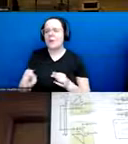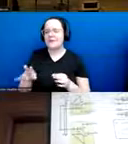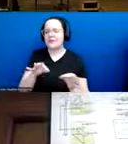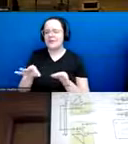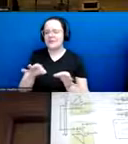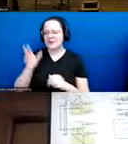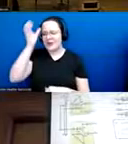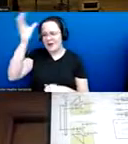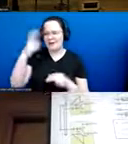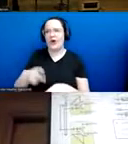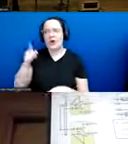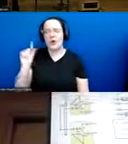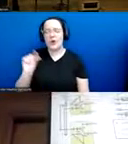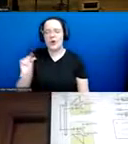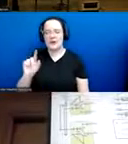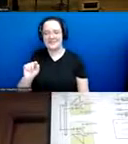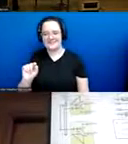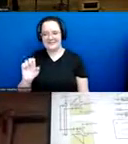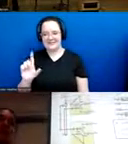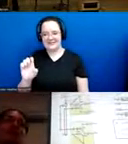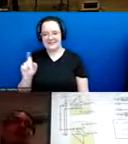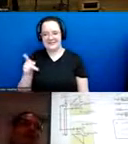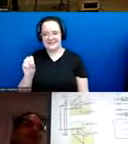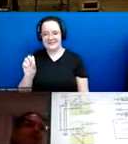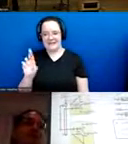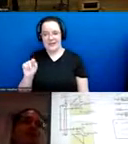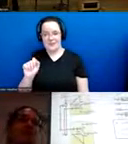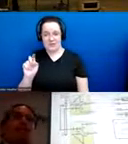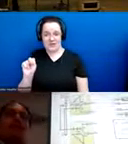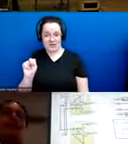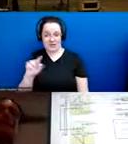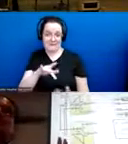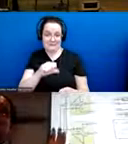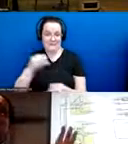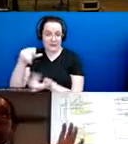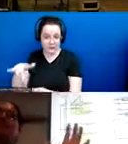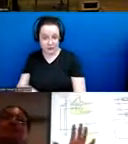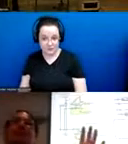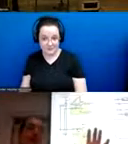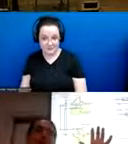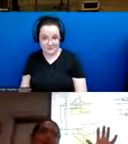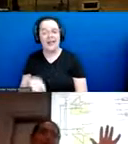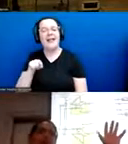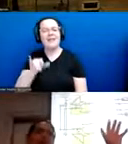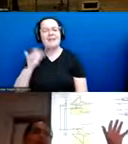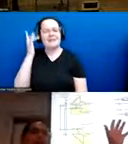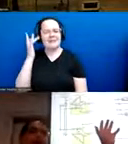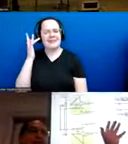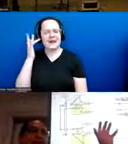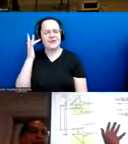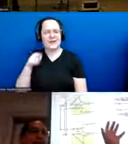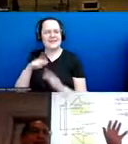quantum teleportation, right? This is what these communication systems are very important, right? Because if you are able to distribute